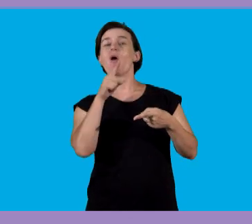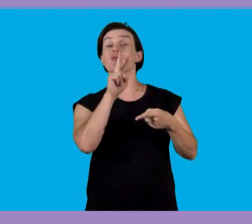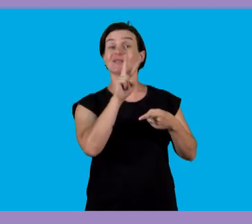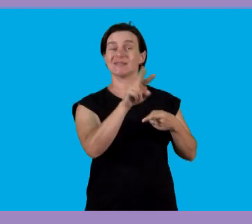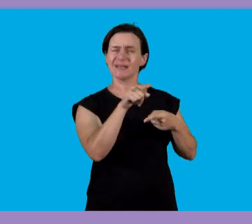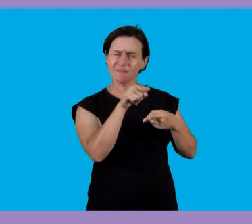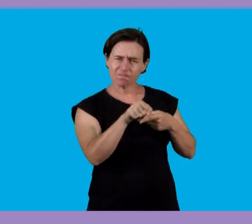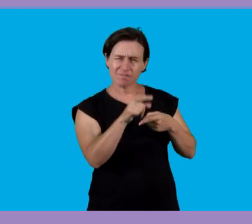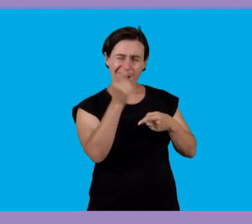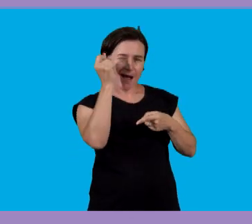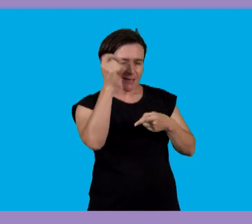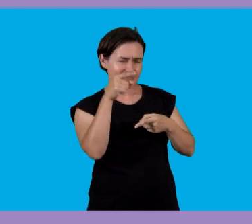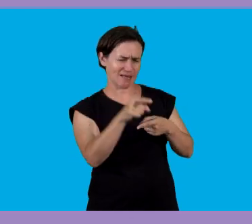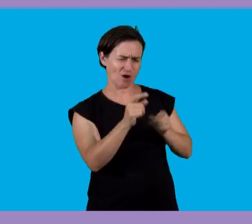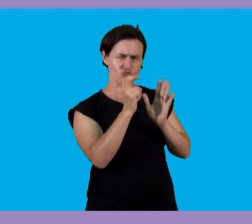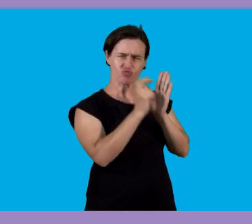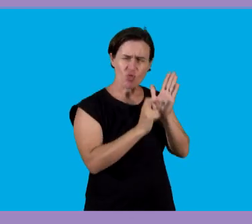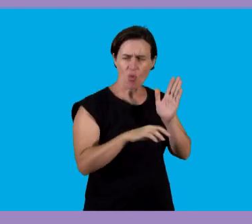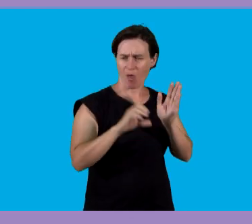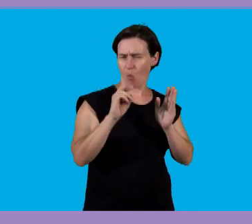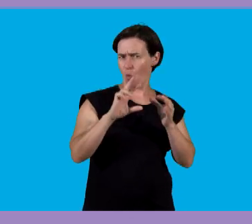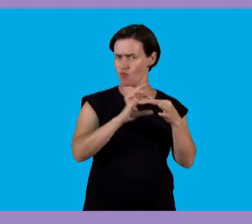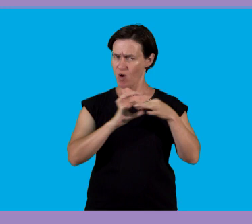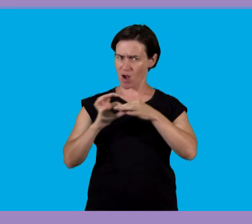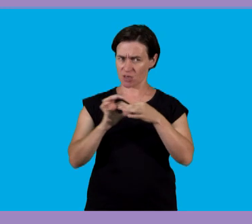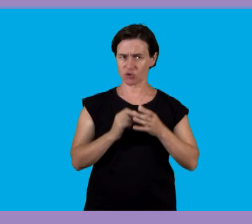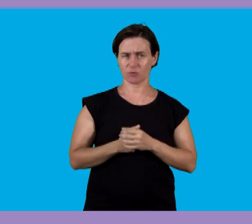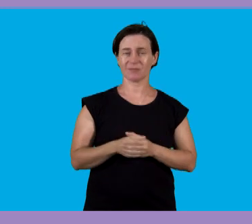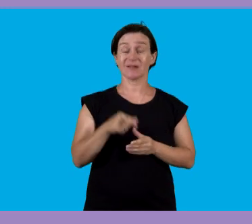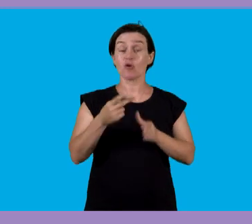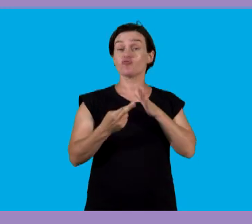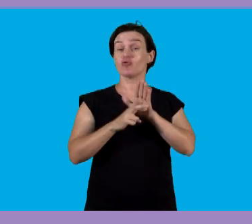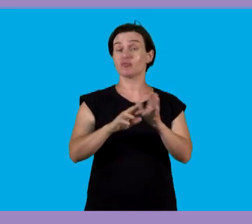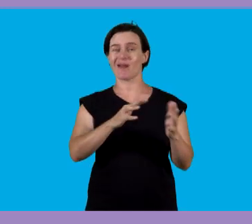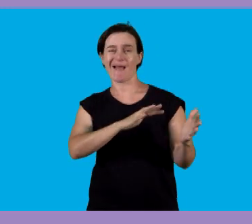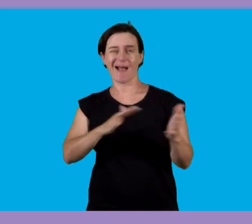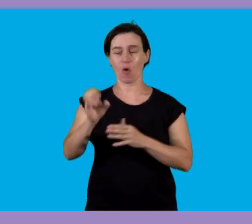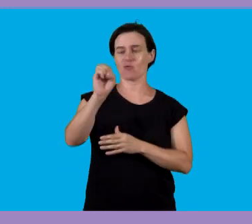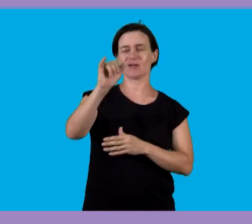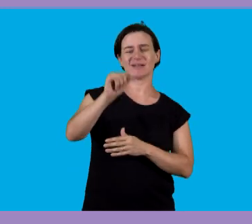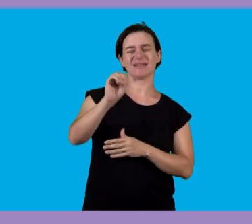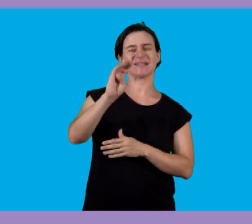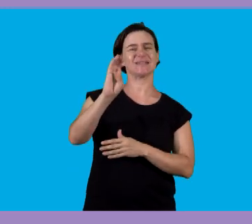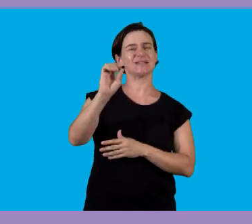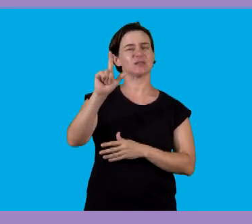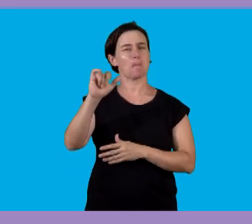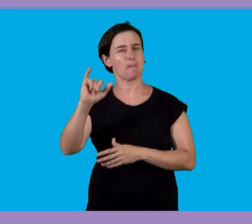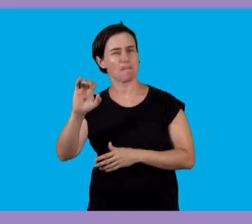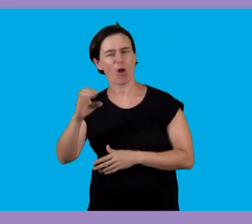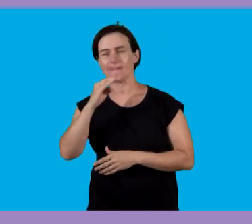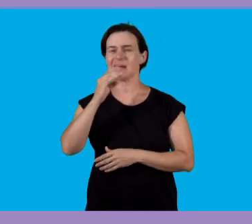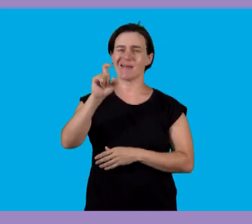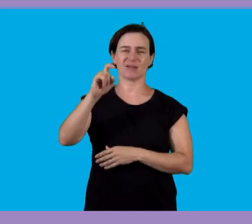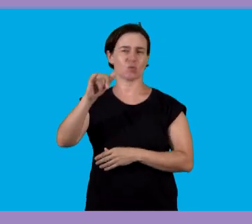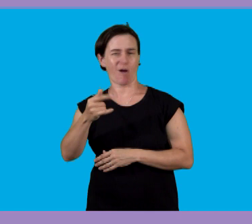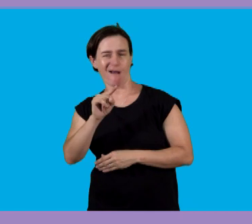to recognize and interpret rules or relationships represented in symbolic form. And